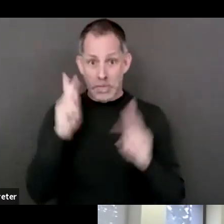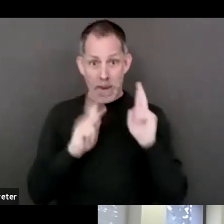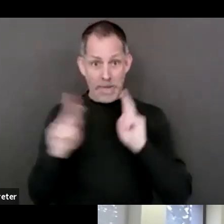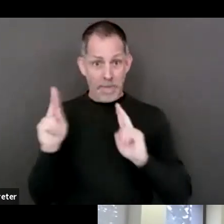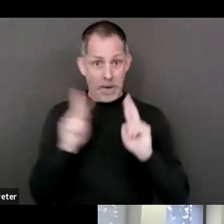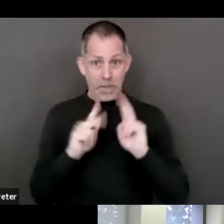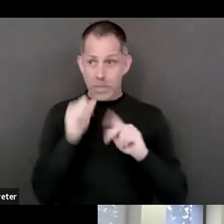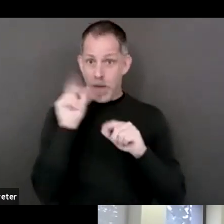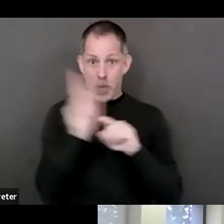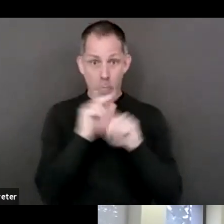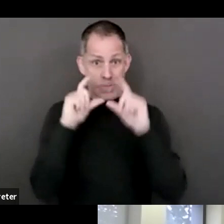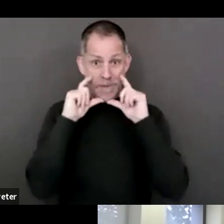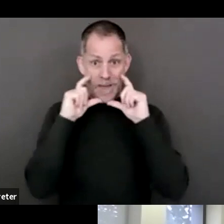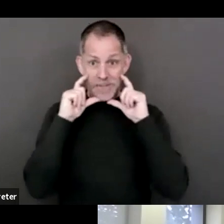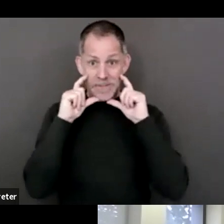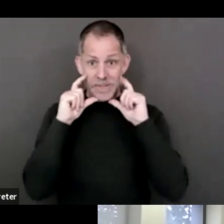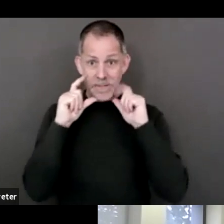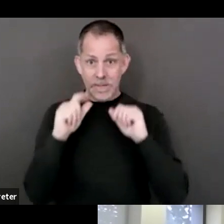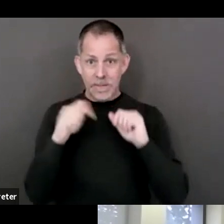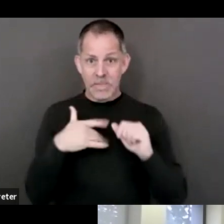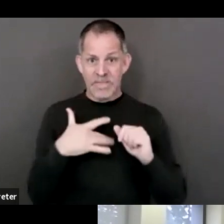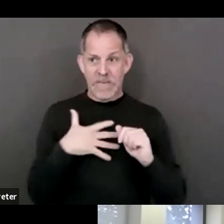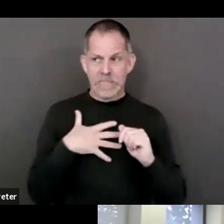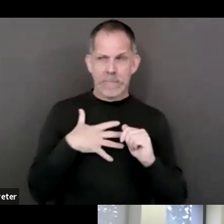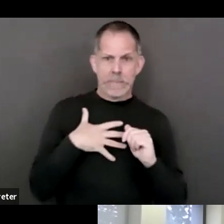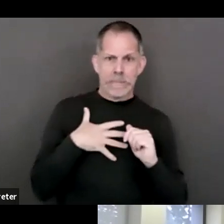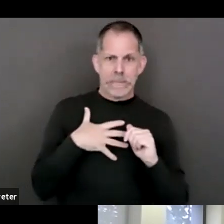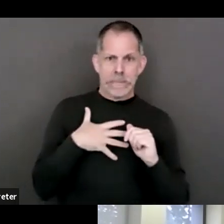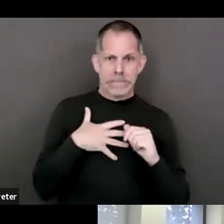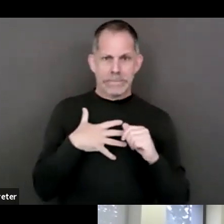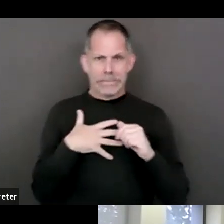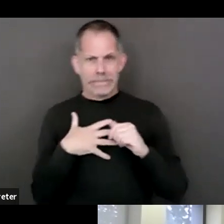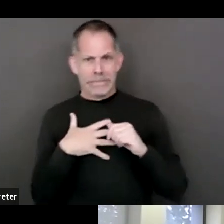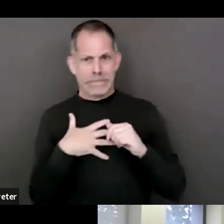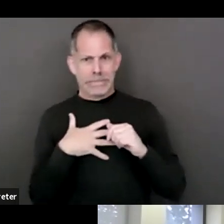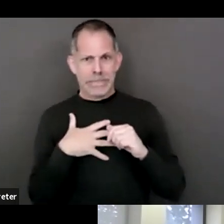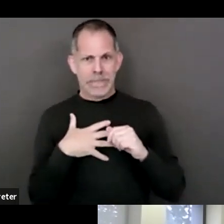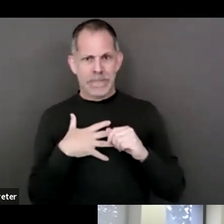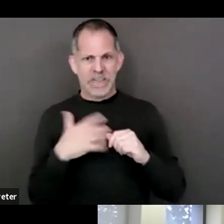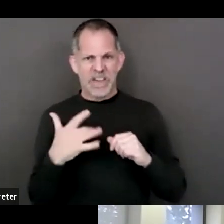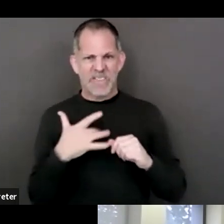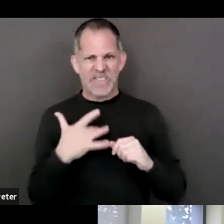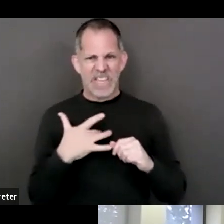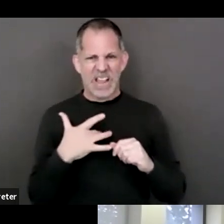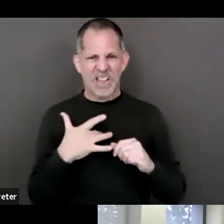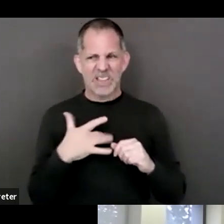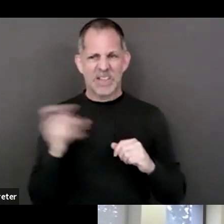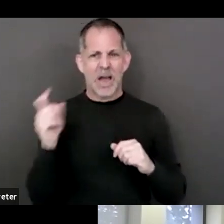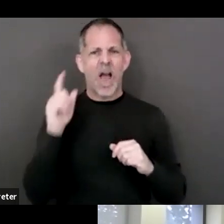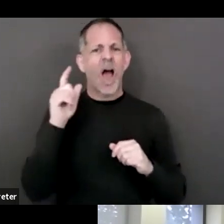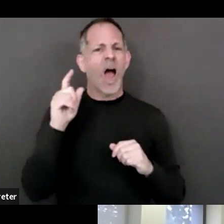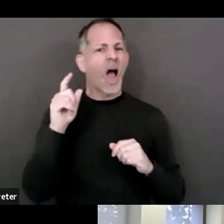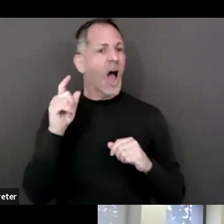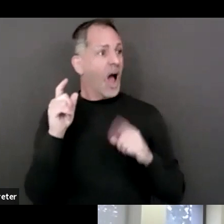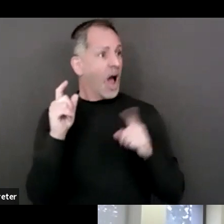be unsettling. It can also kind of give you a false sense of, well, maybe I don't need to wear one either.